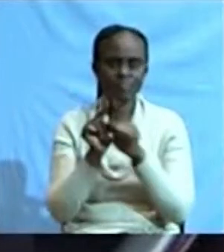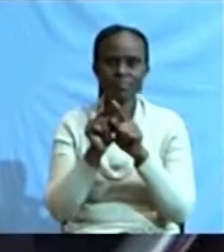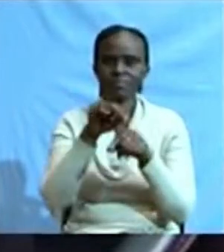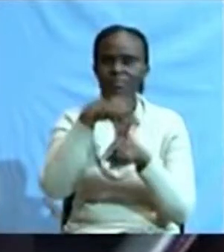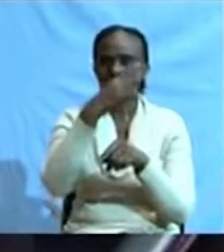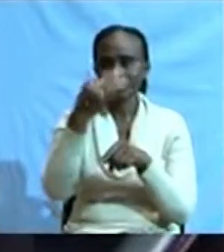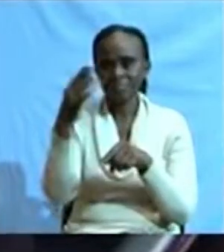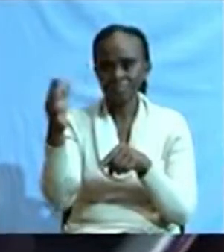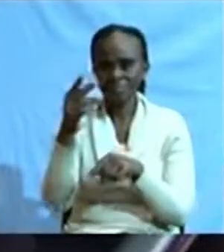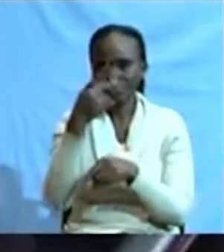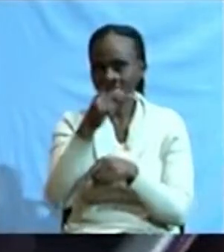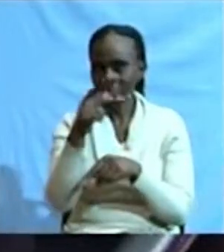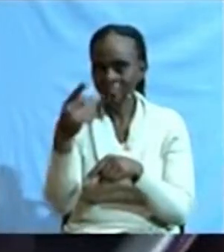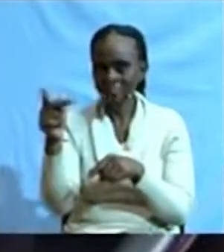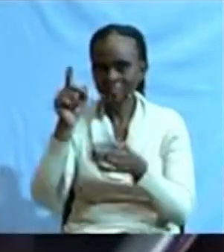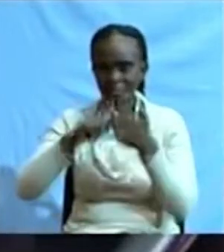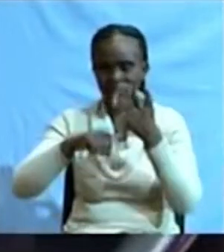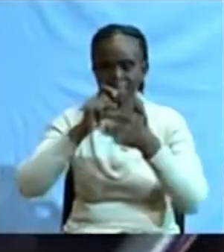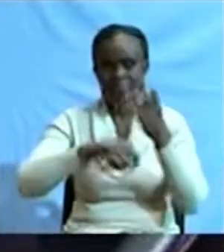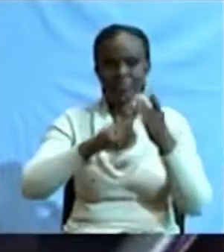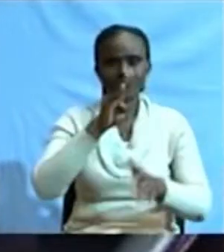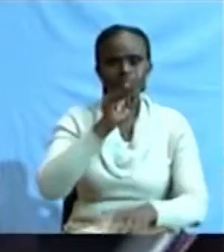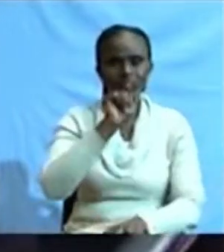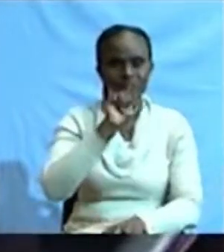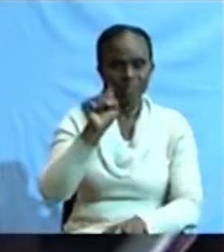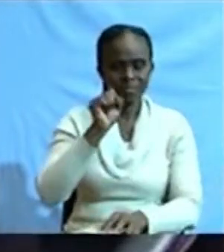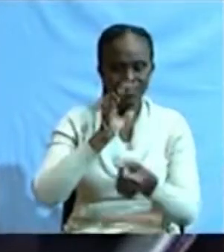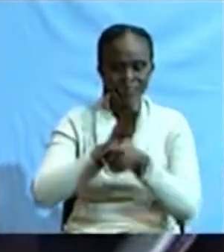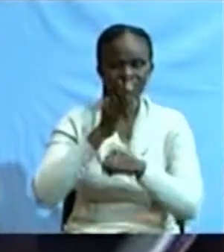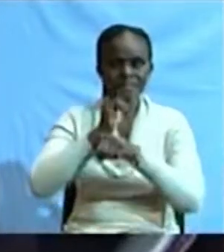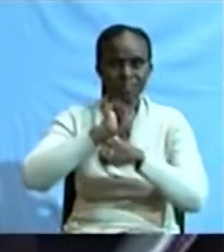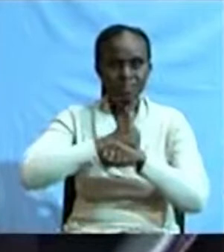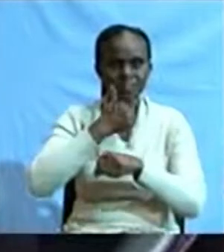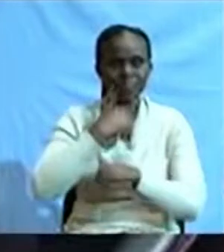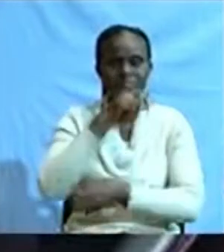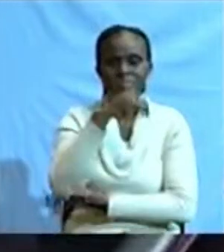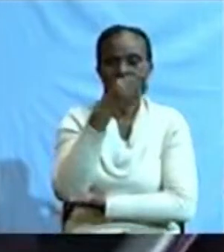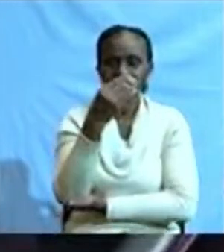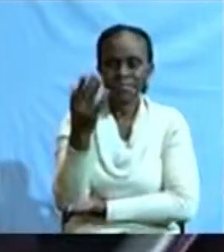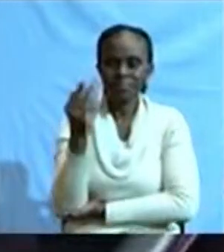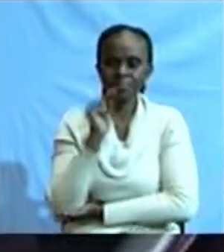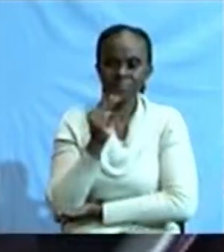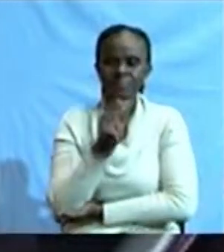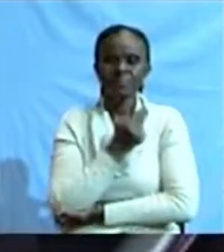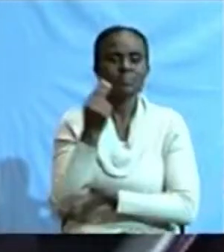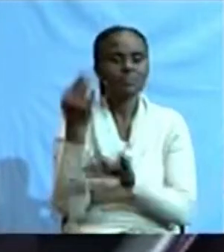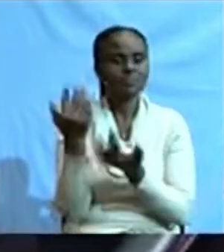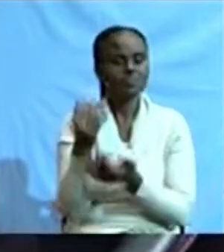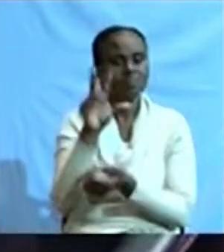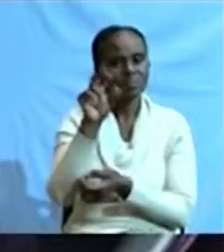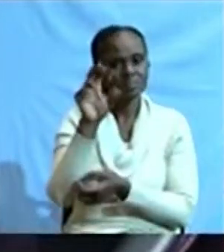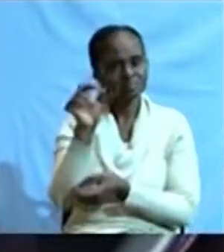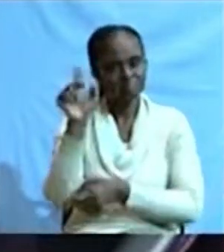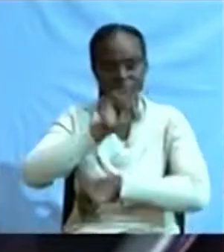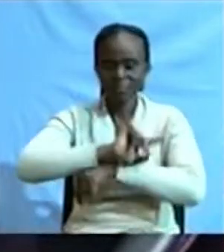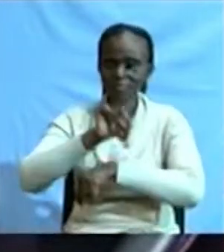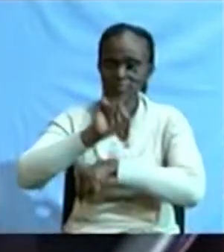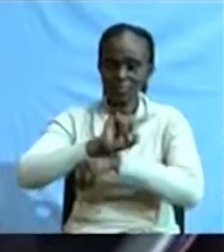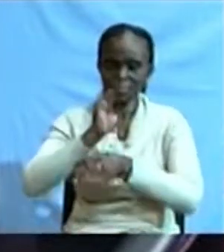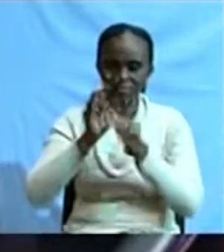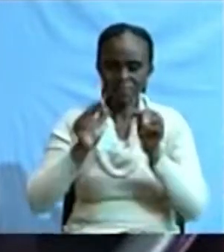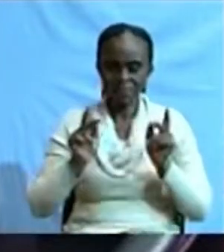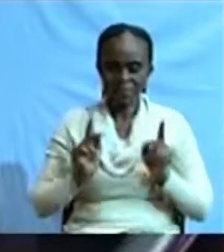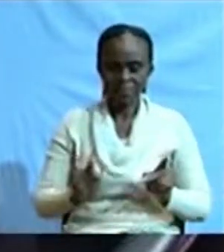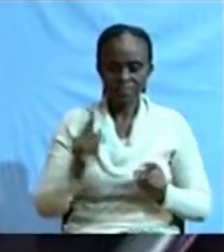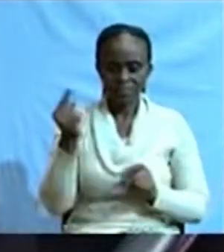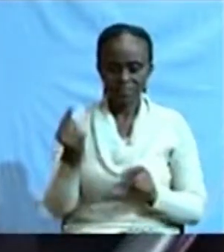the property rate bills. So after we have distributed those bills, we wait for 30 days. If the person doesn't